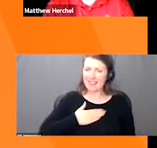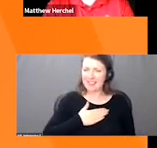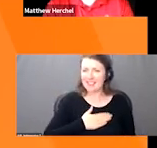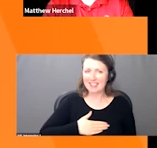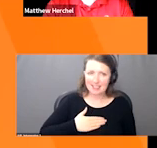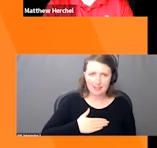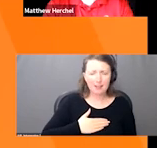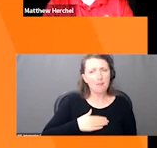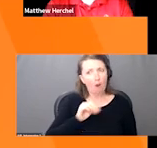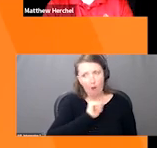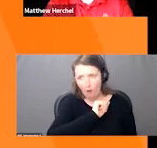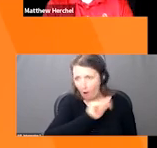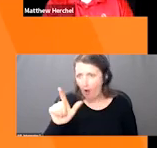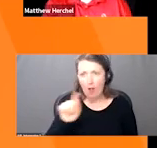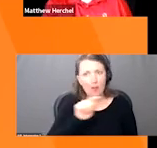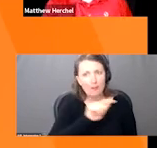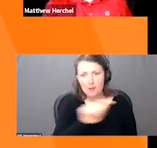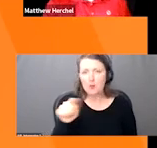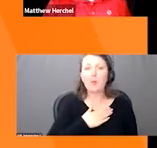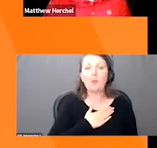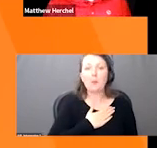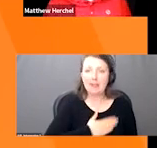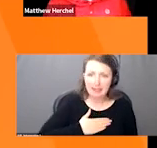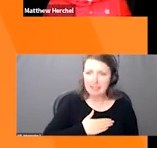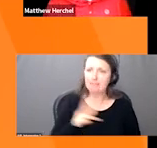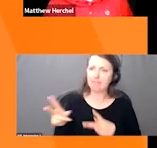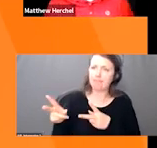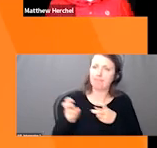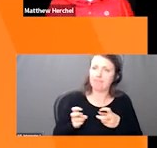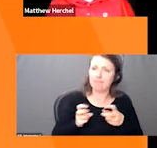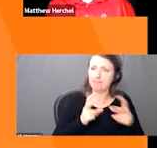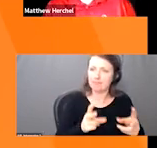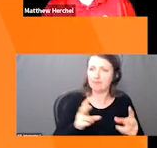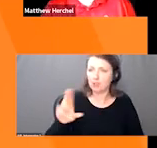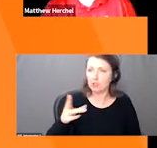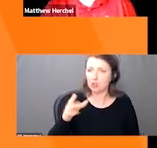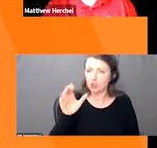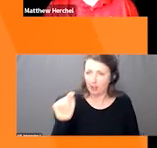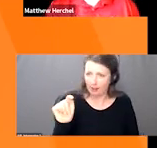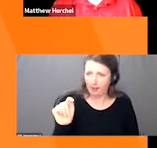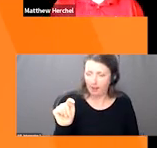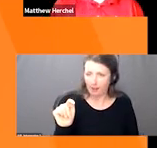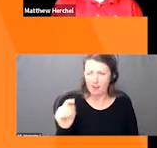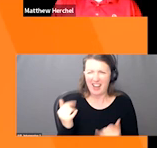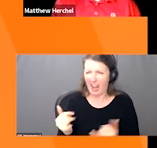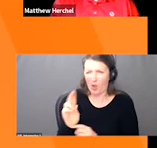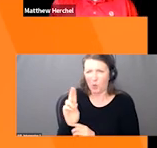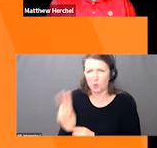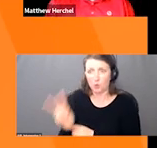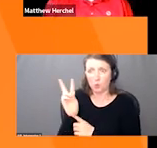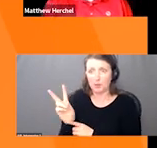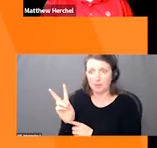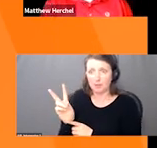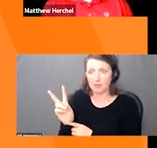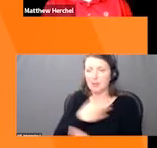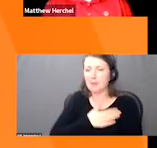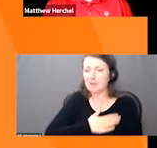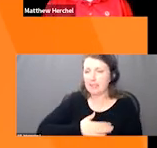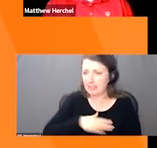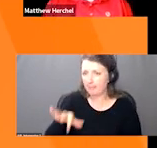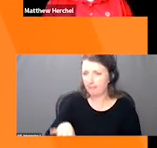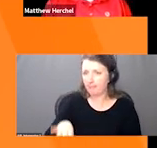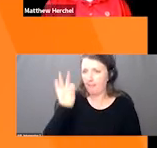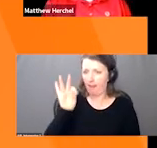as well. That's me. That's me. Take 2 minutes, connect with everyone else here. If you